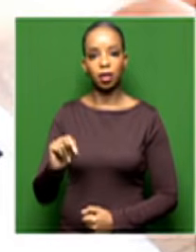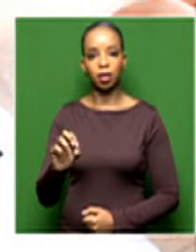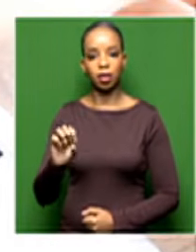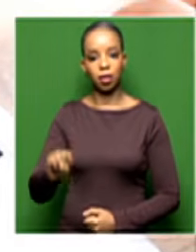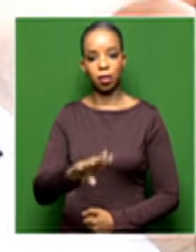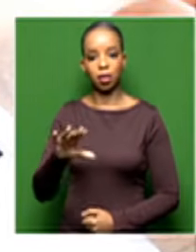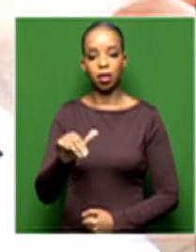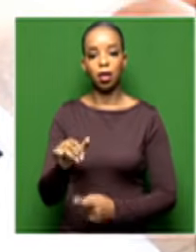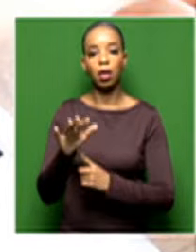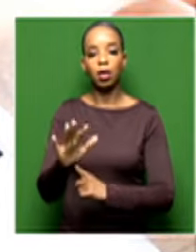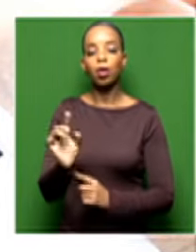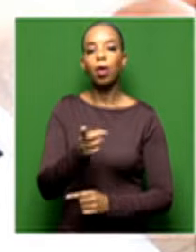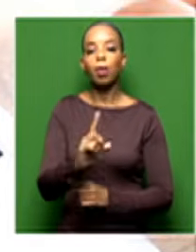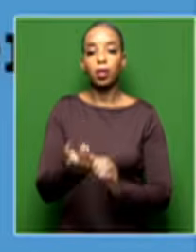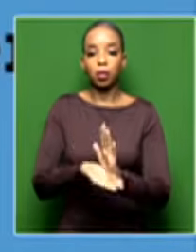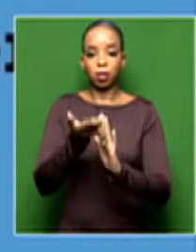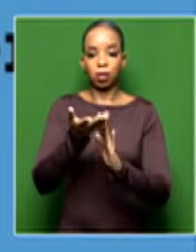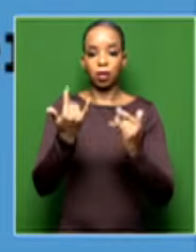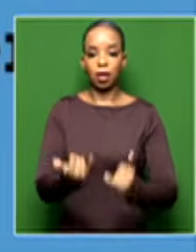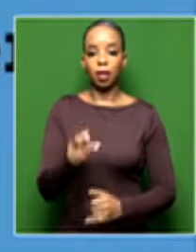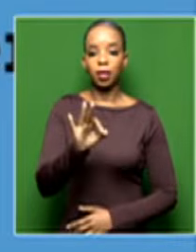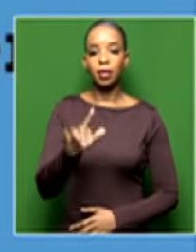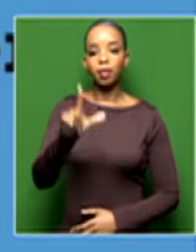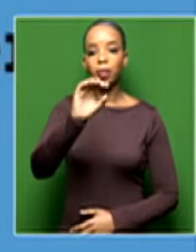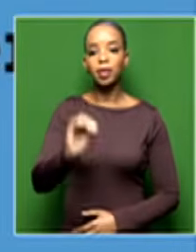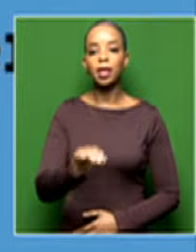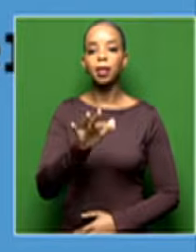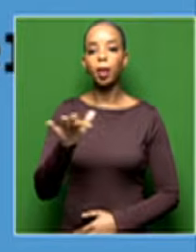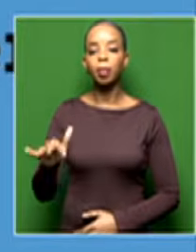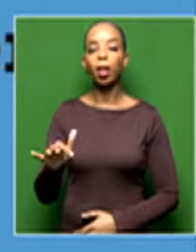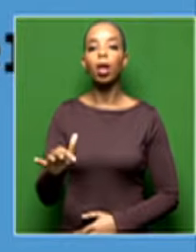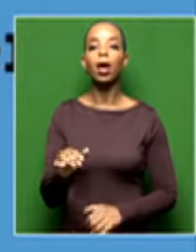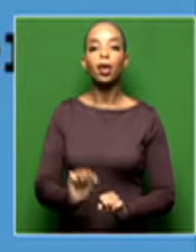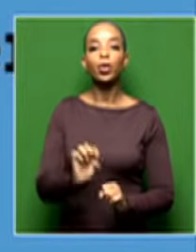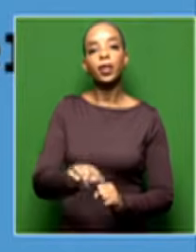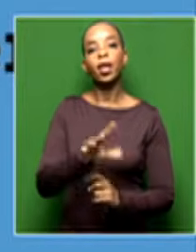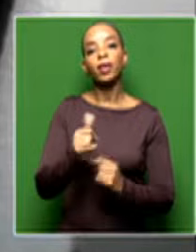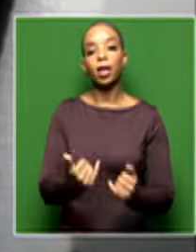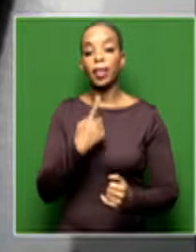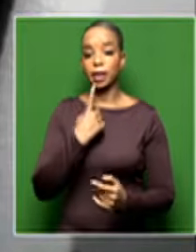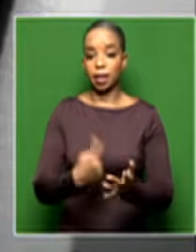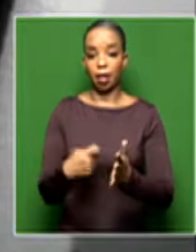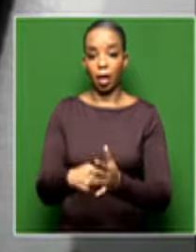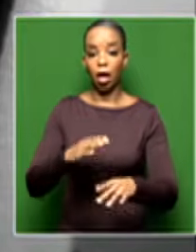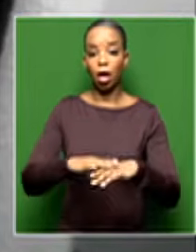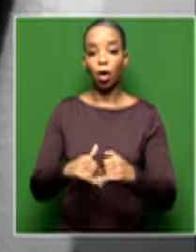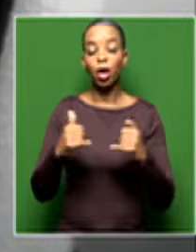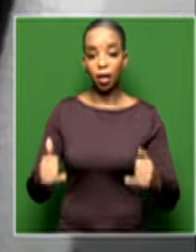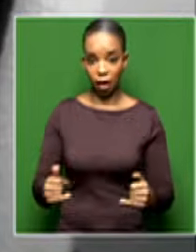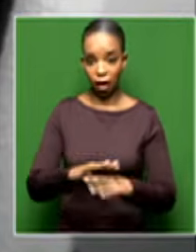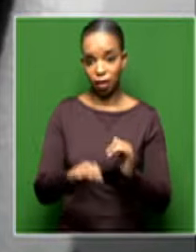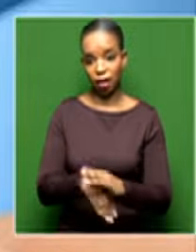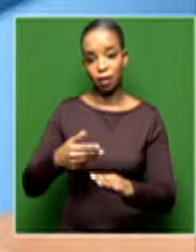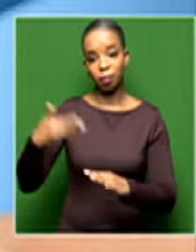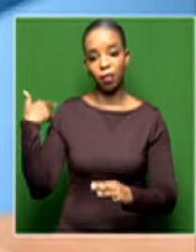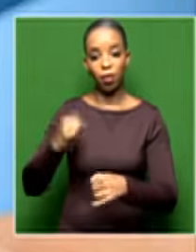shopping during the pandemic and how 37% of South Africans now say they shop more online than ever before. To speak to us more about this